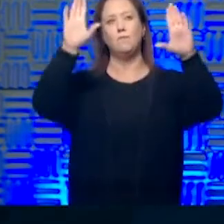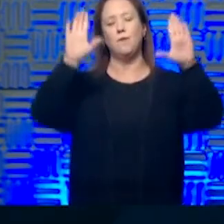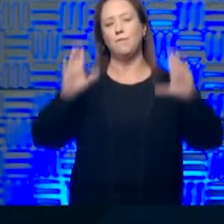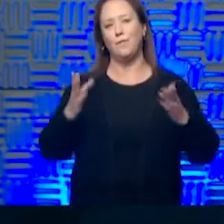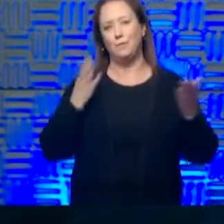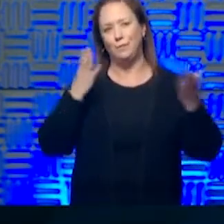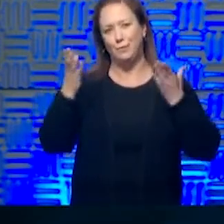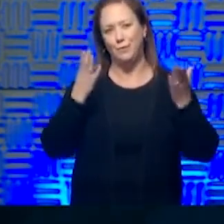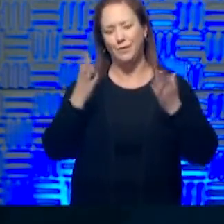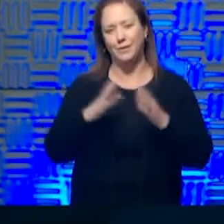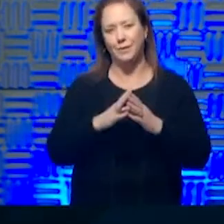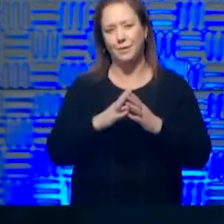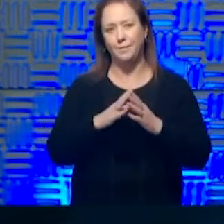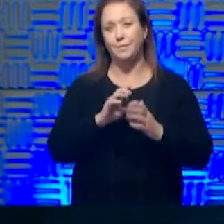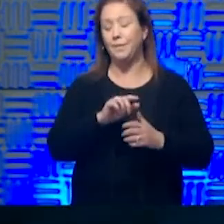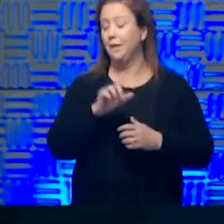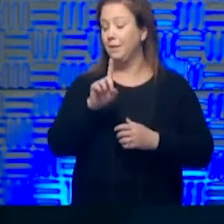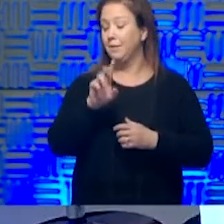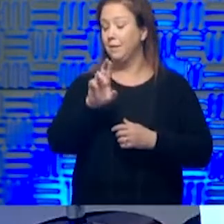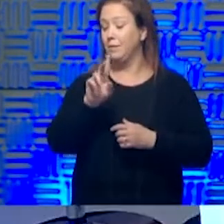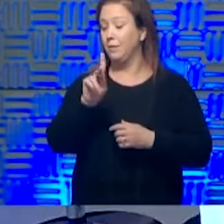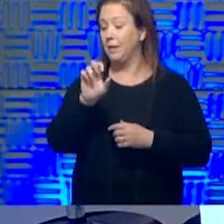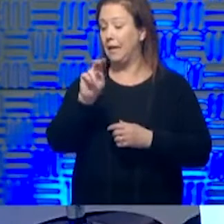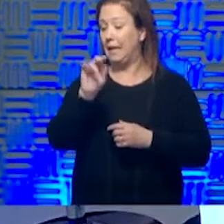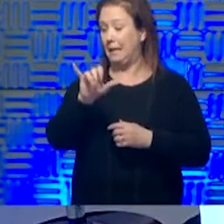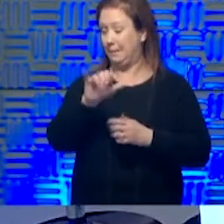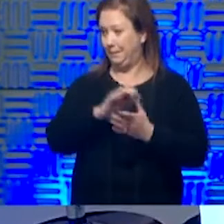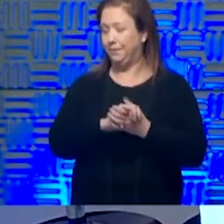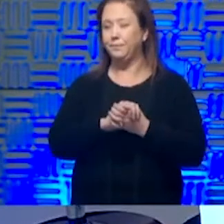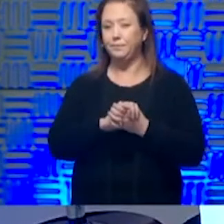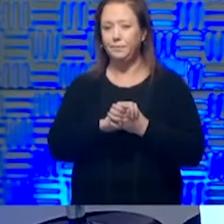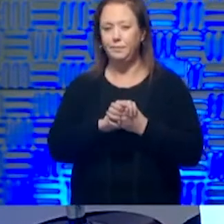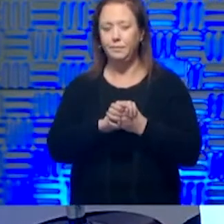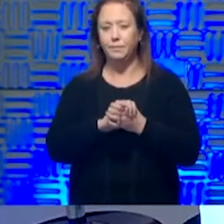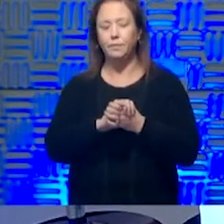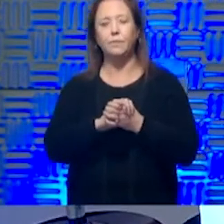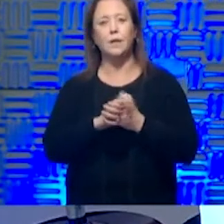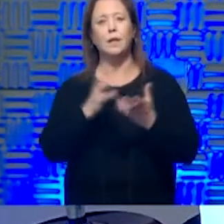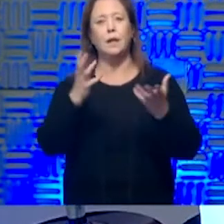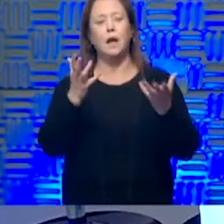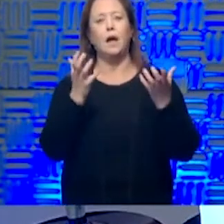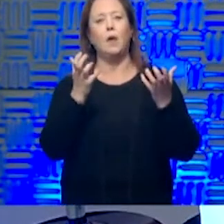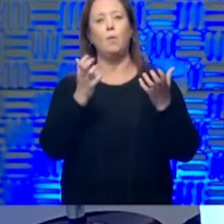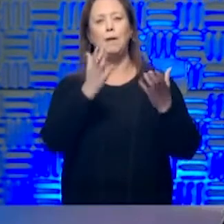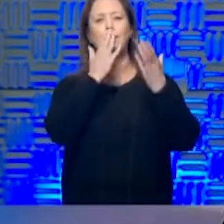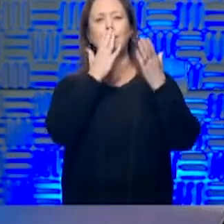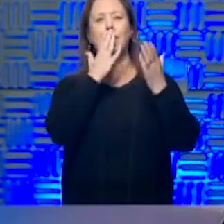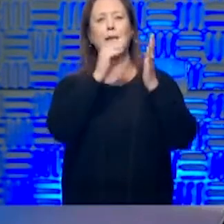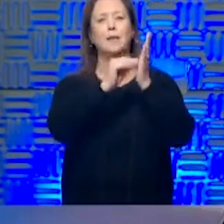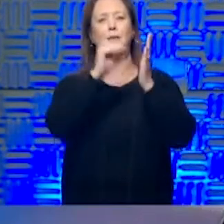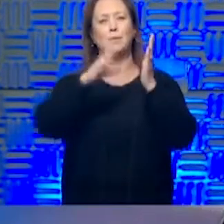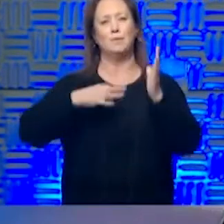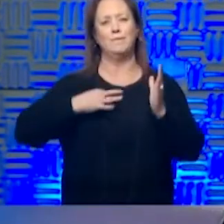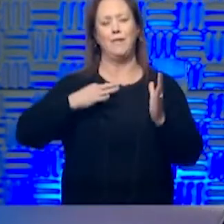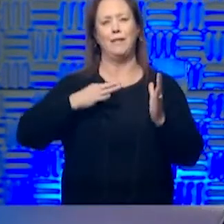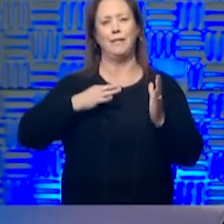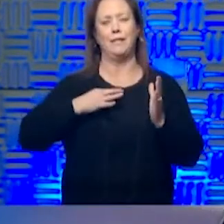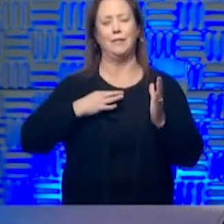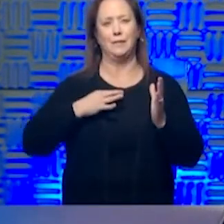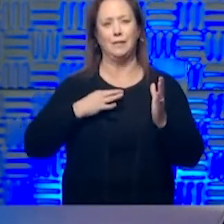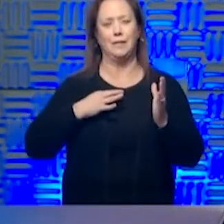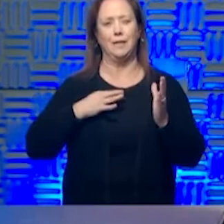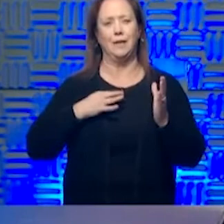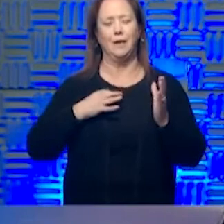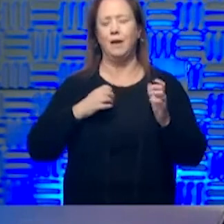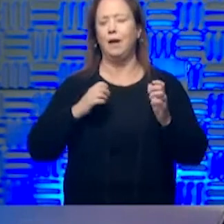this. Dr. Kennedy. So I want to thank the student volunteers. And, you know,